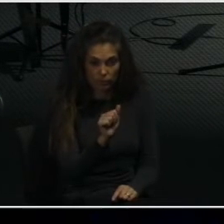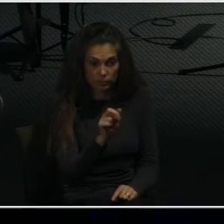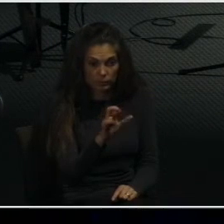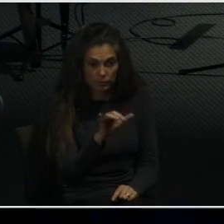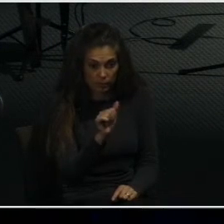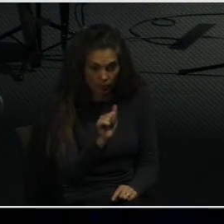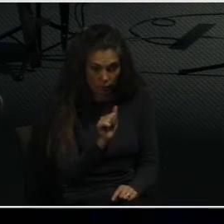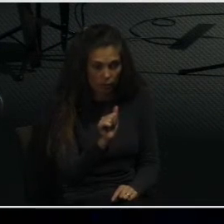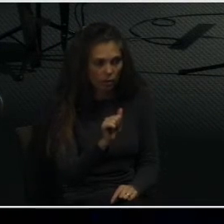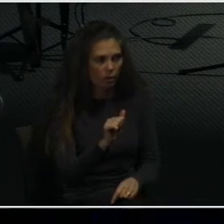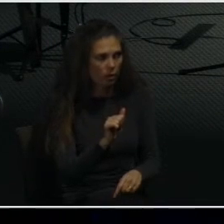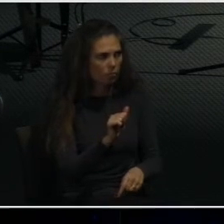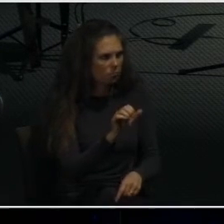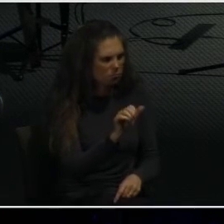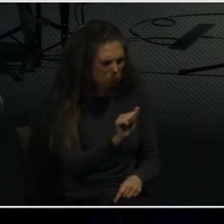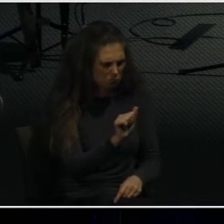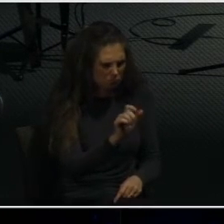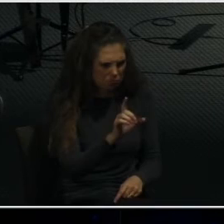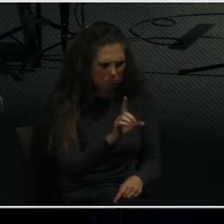at noon,